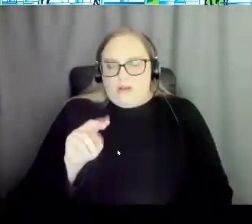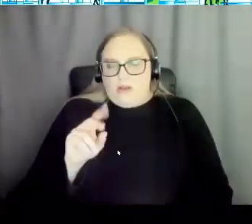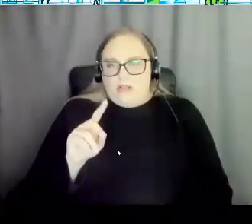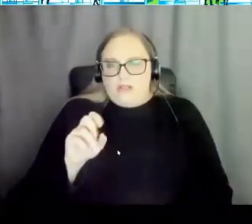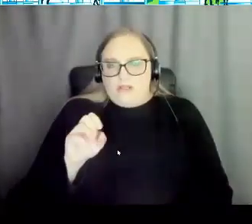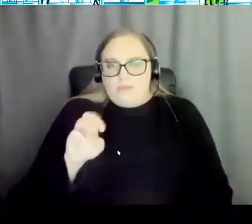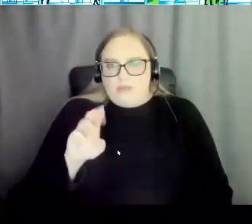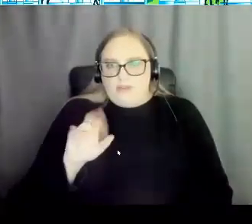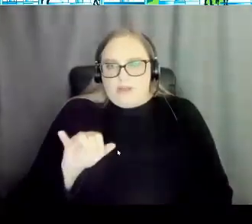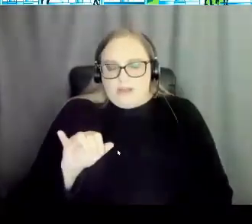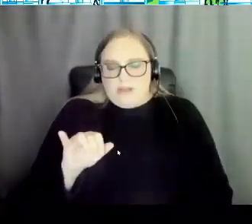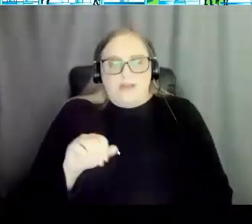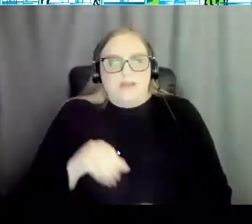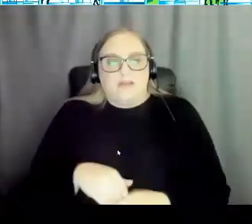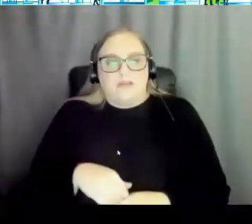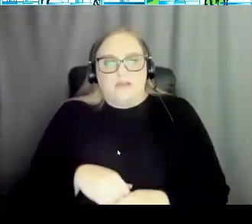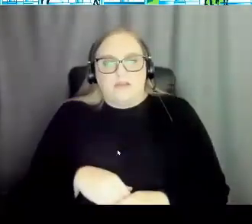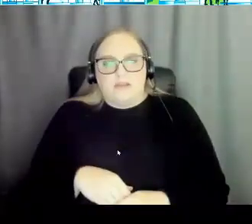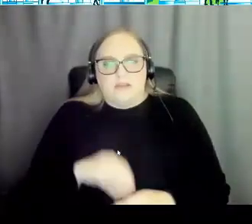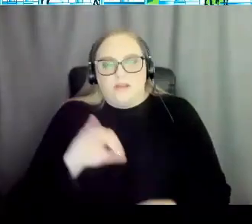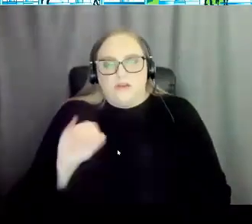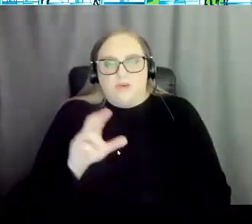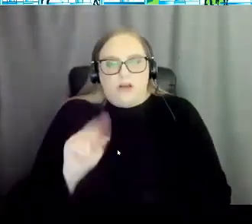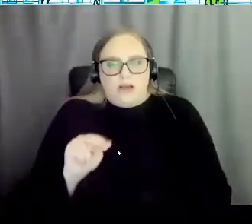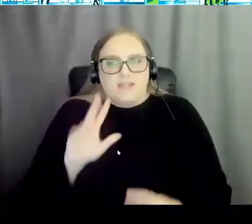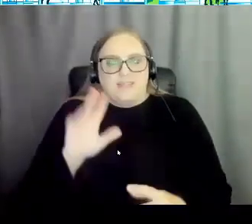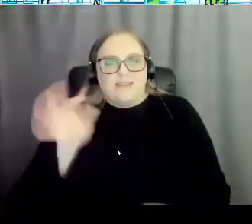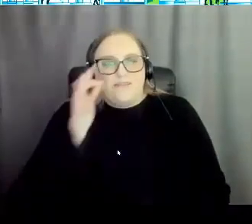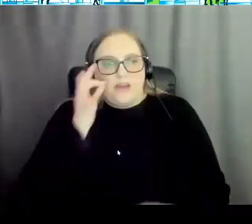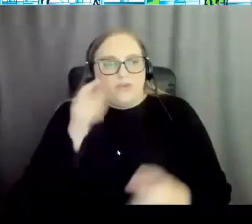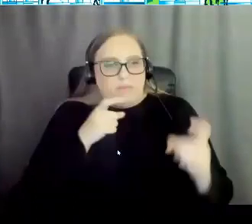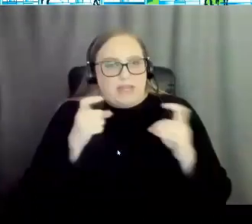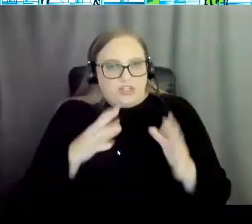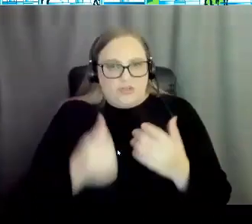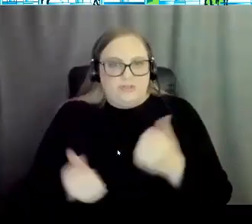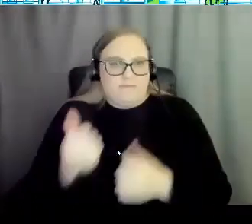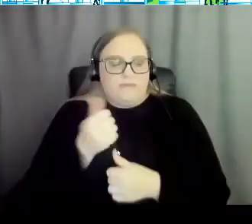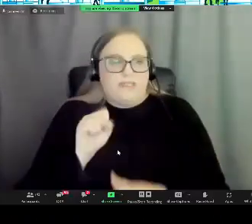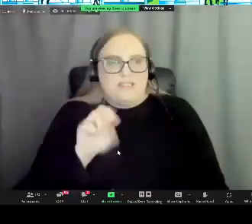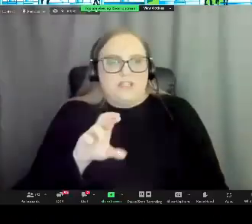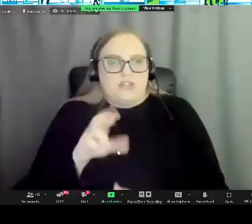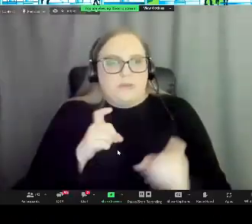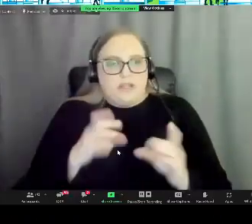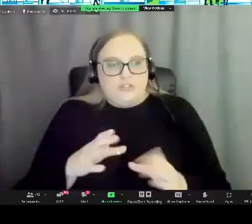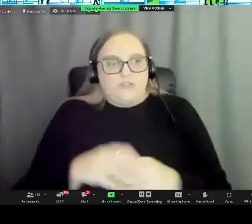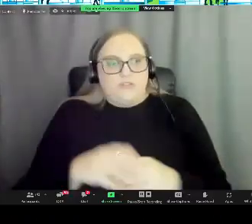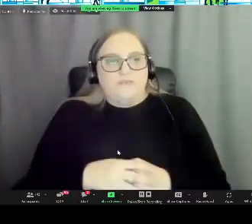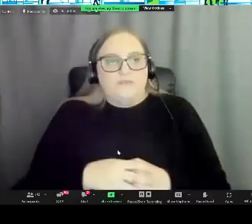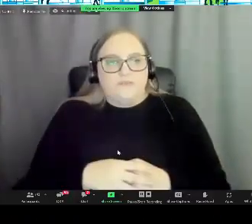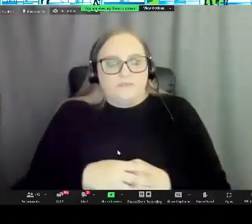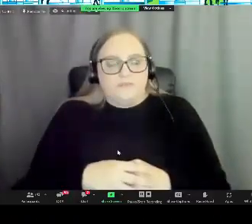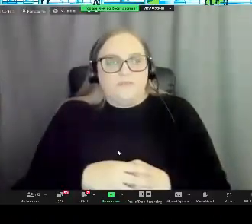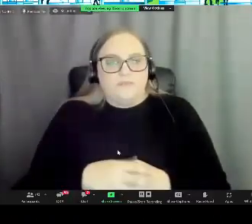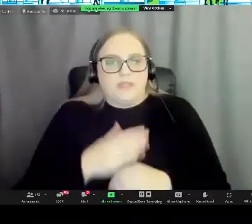answer that. And Juan is a federal manager and senior manager in the Office of Integrated Waste Management, the consent-based siting team at the Department